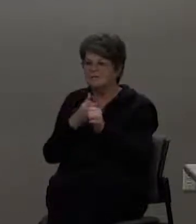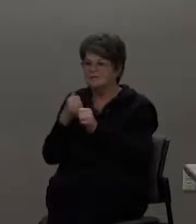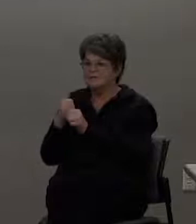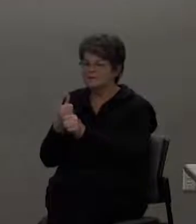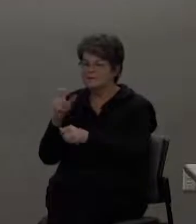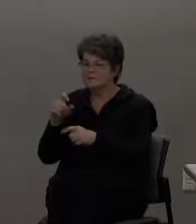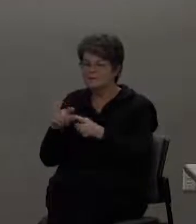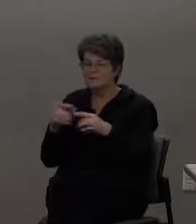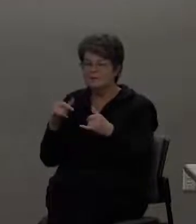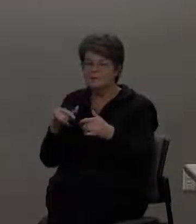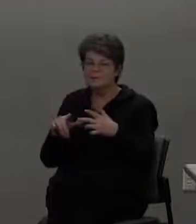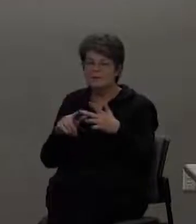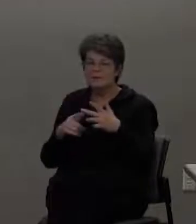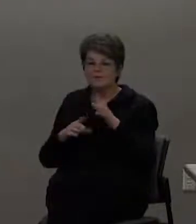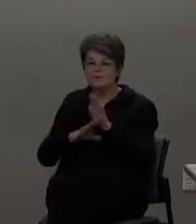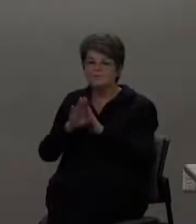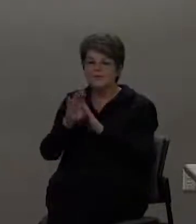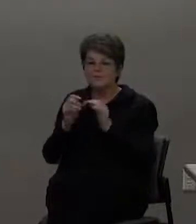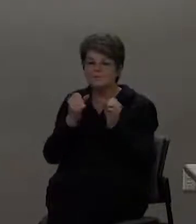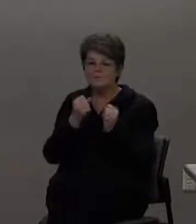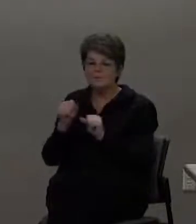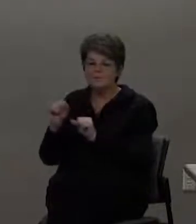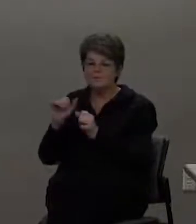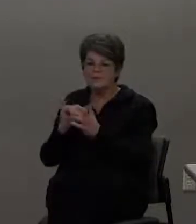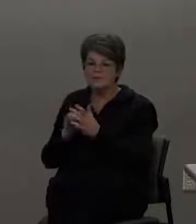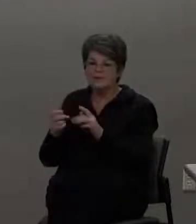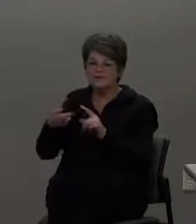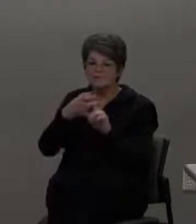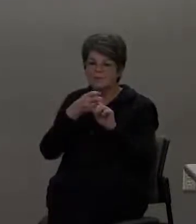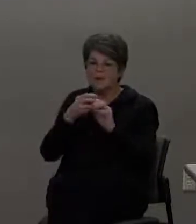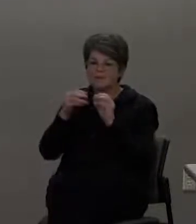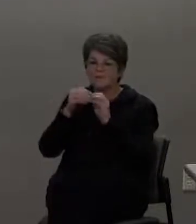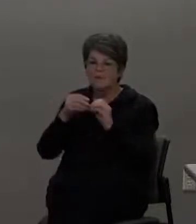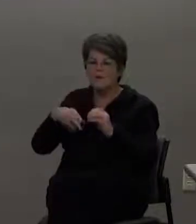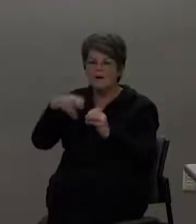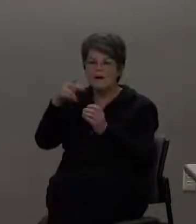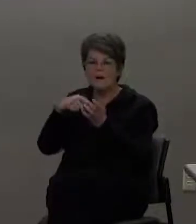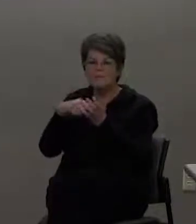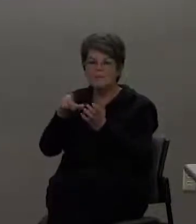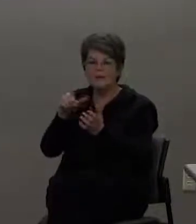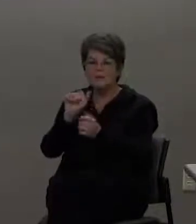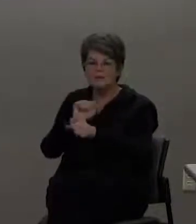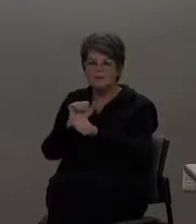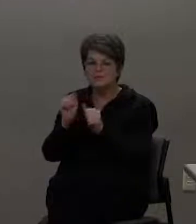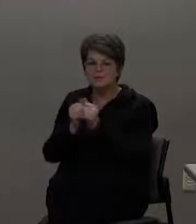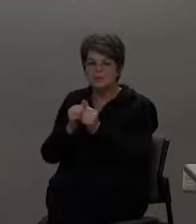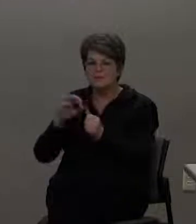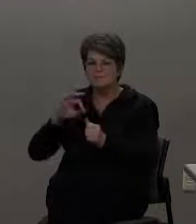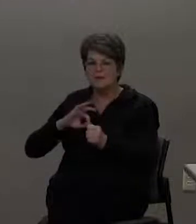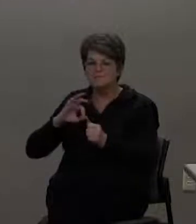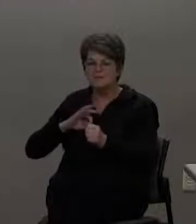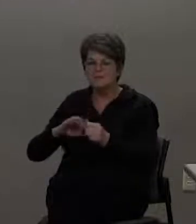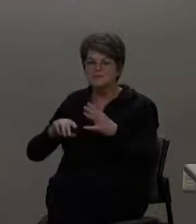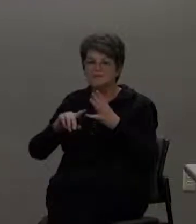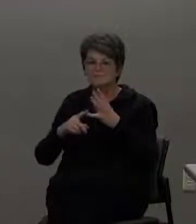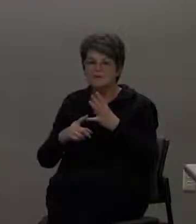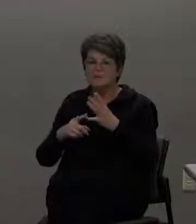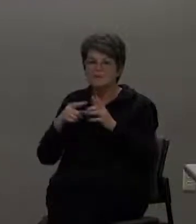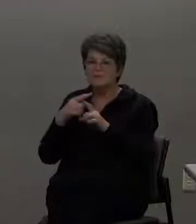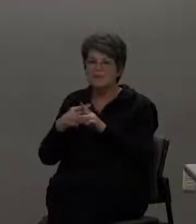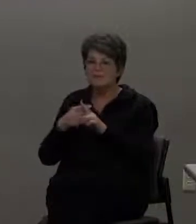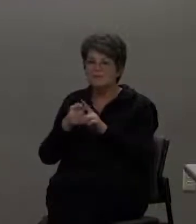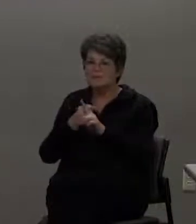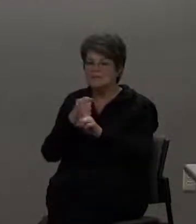play. Third, develop strategies that attract more high-paying jobs, preferably with benefit packages. Fourth,